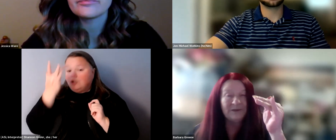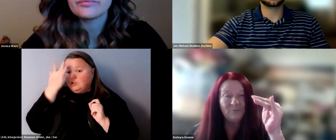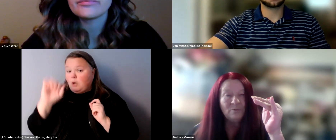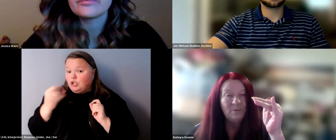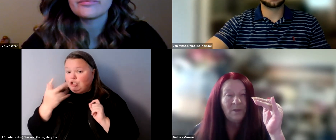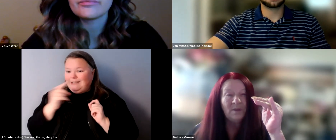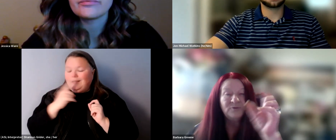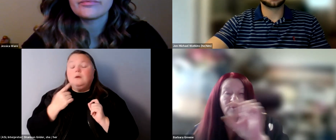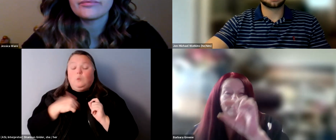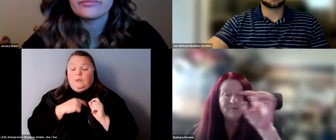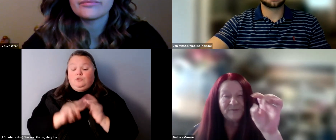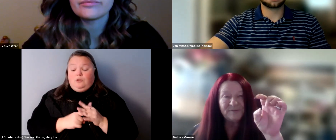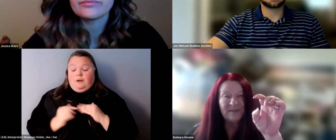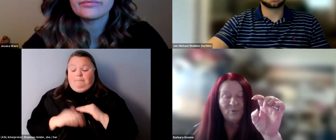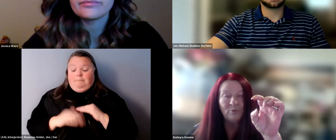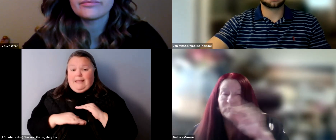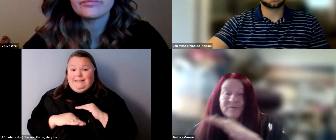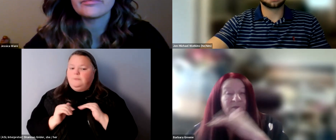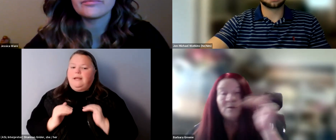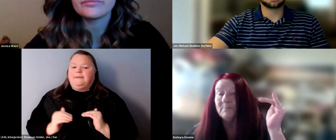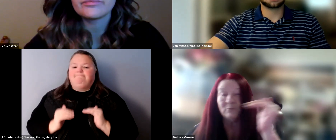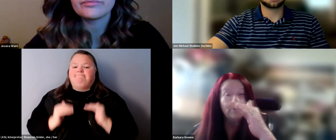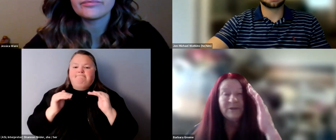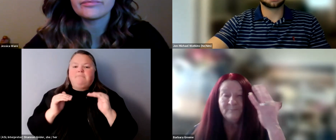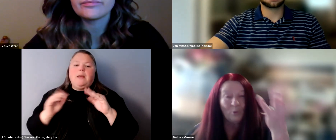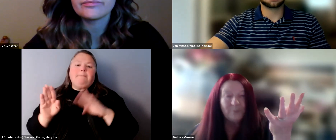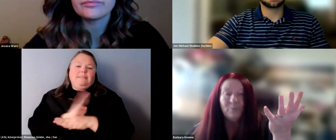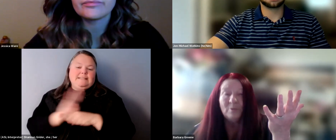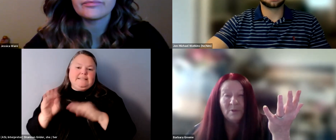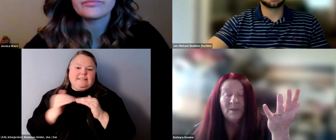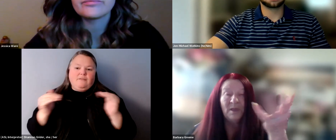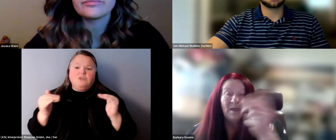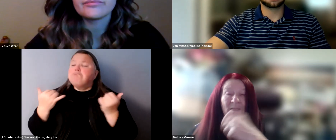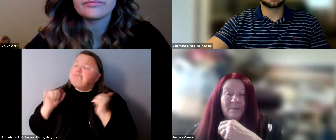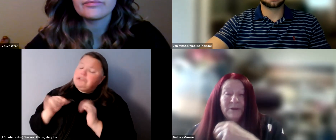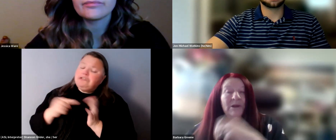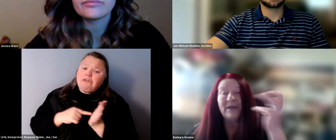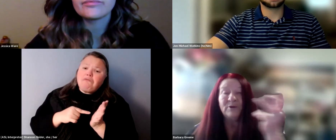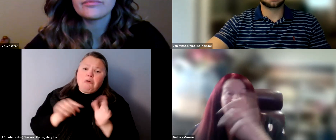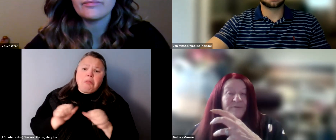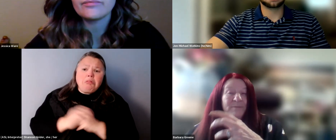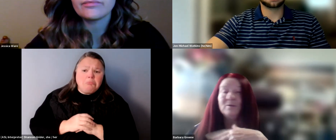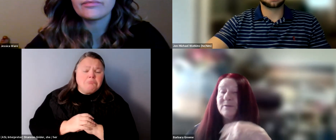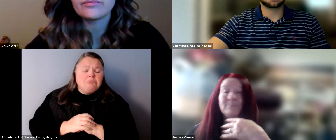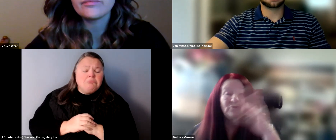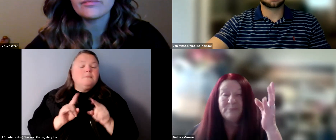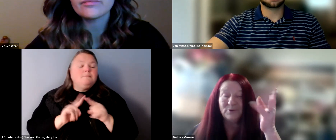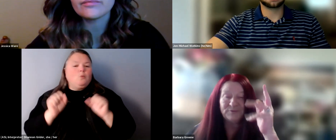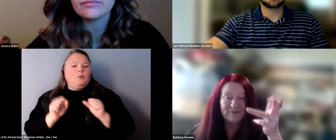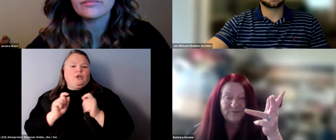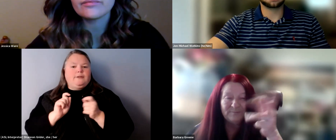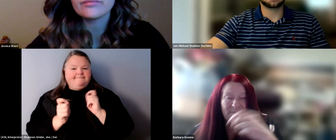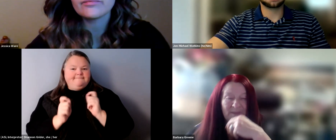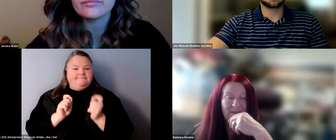go up a level to the business level, which was still really affordable, but allowed us to build a much